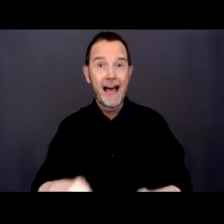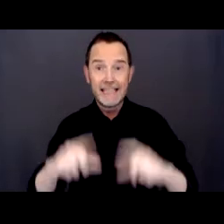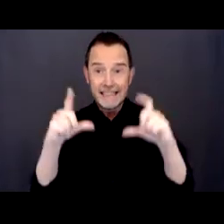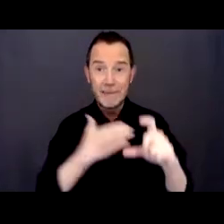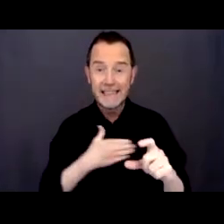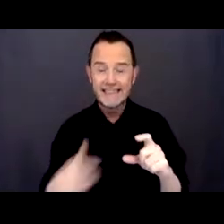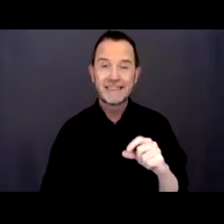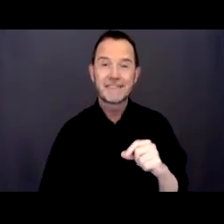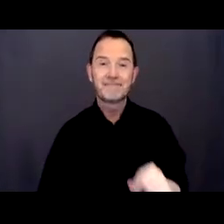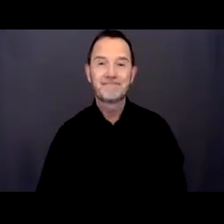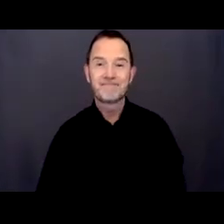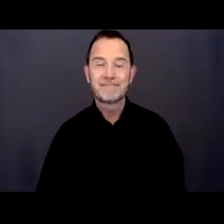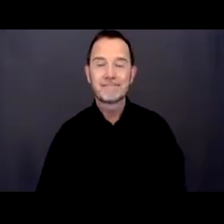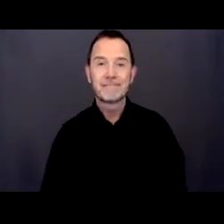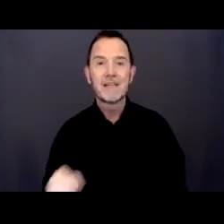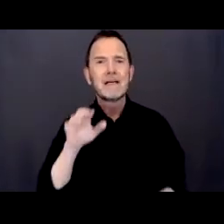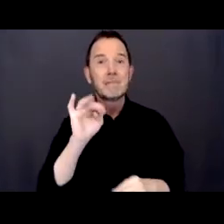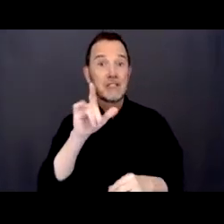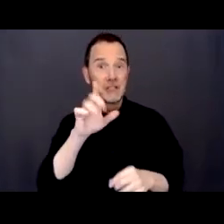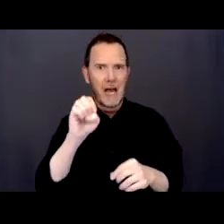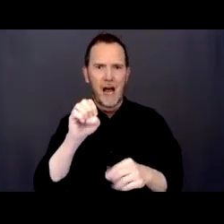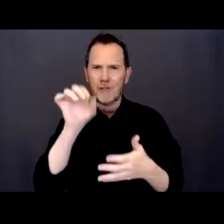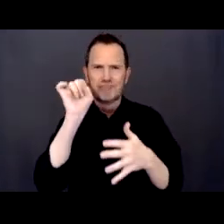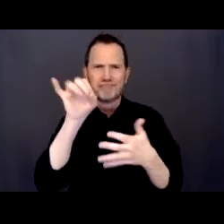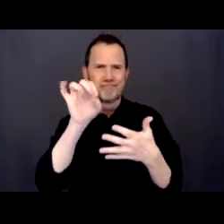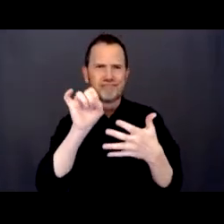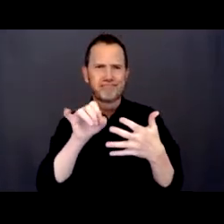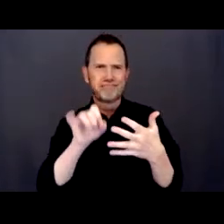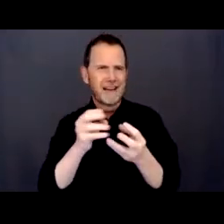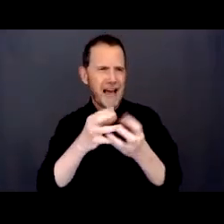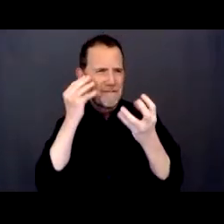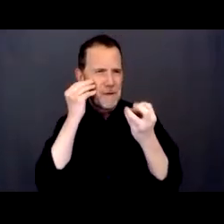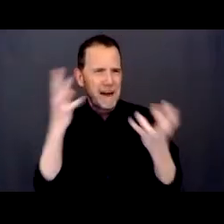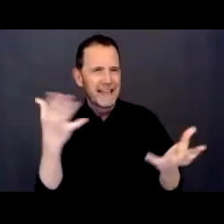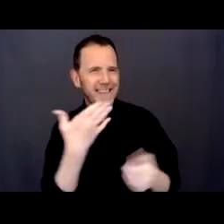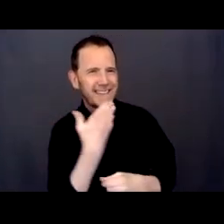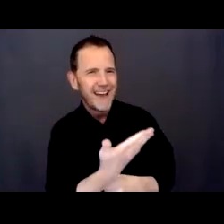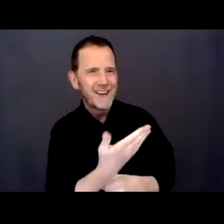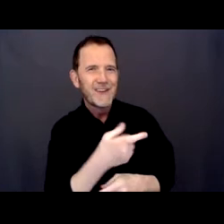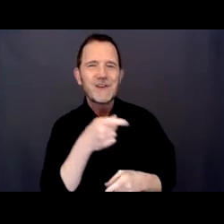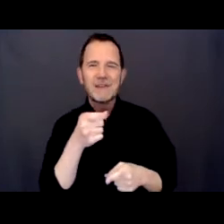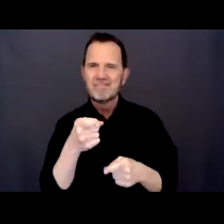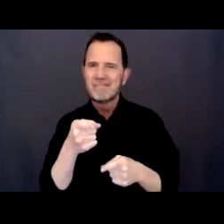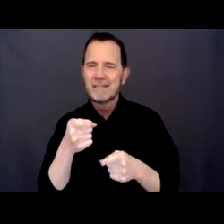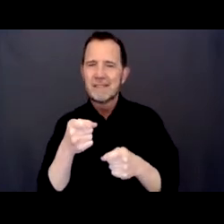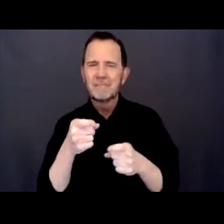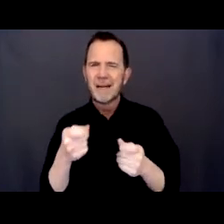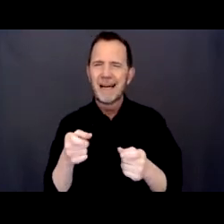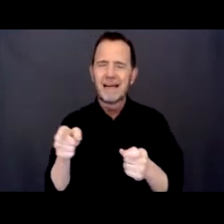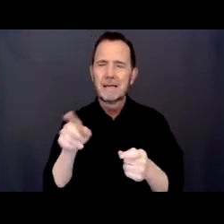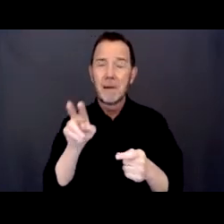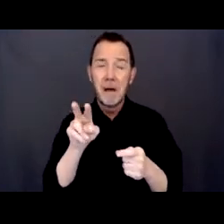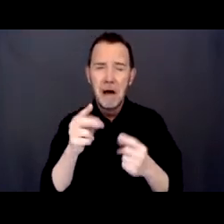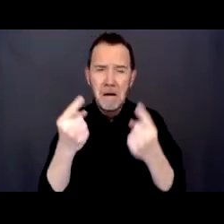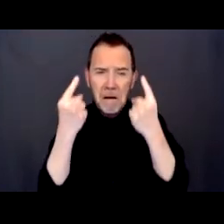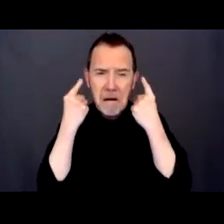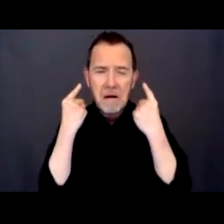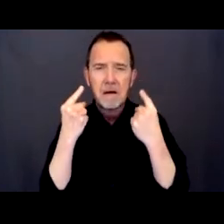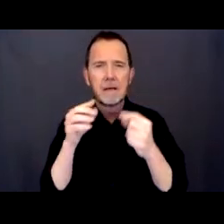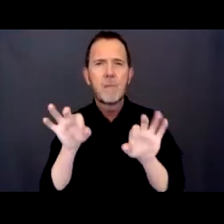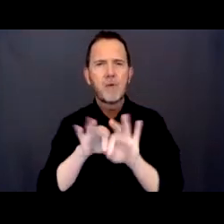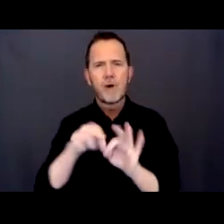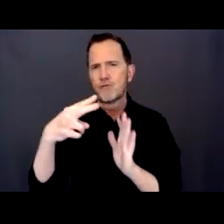quickly. I really encourage everyone on this webinar to take a look and read the briefs, and then certainly